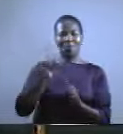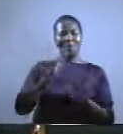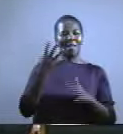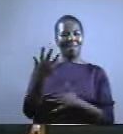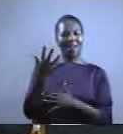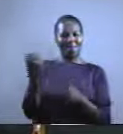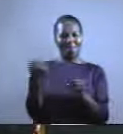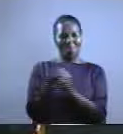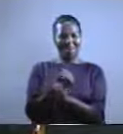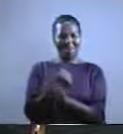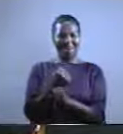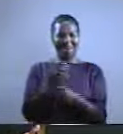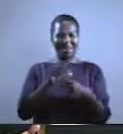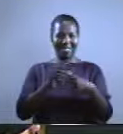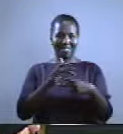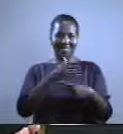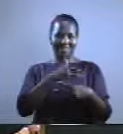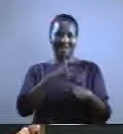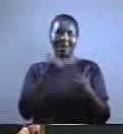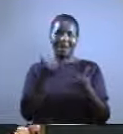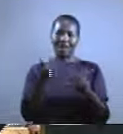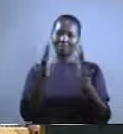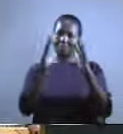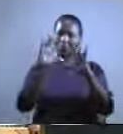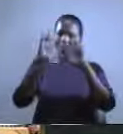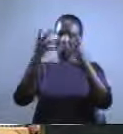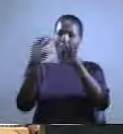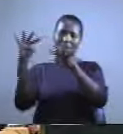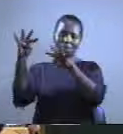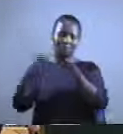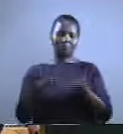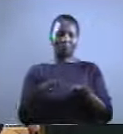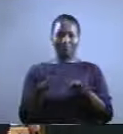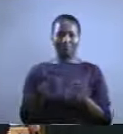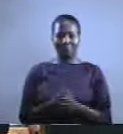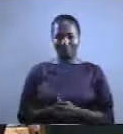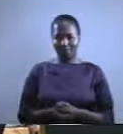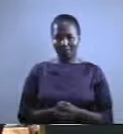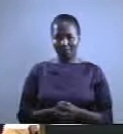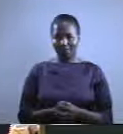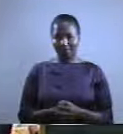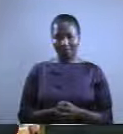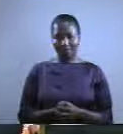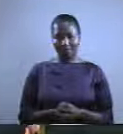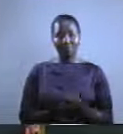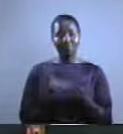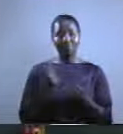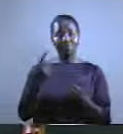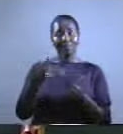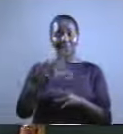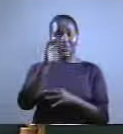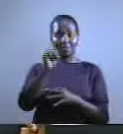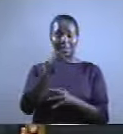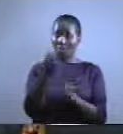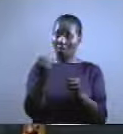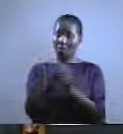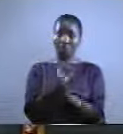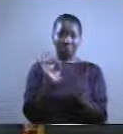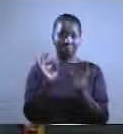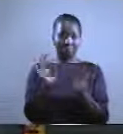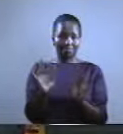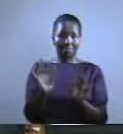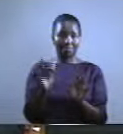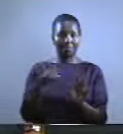1995. It is time to shine internationally. In order for the Pioneers to do really well, the